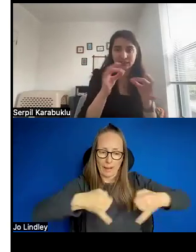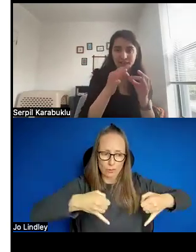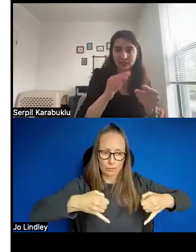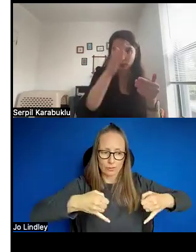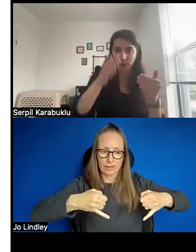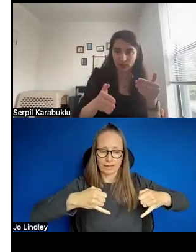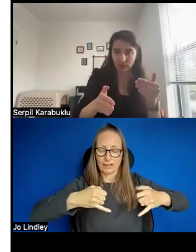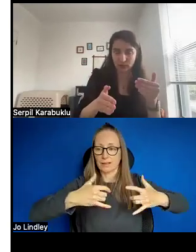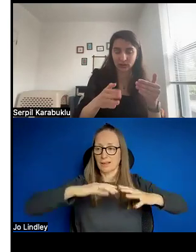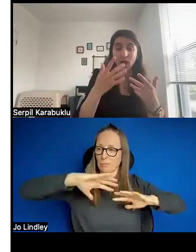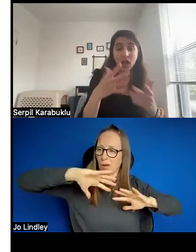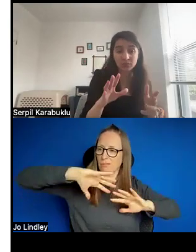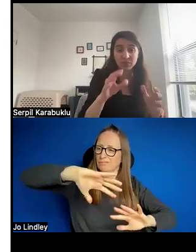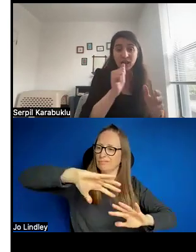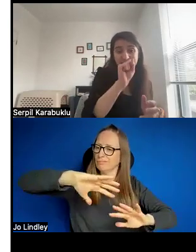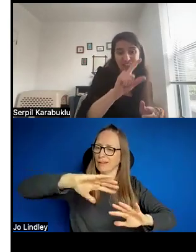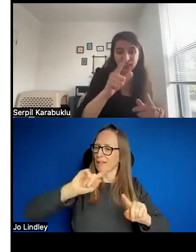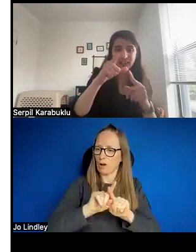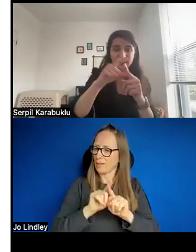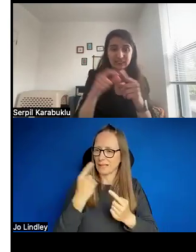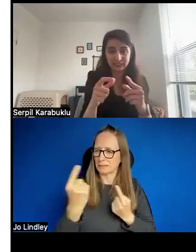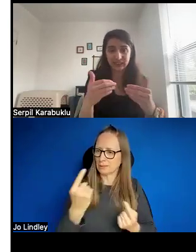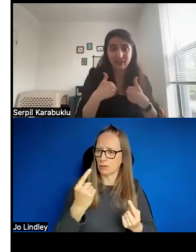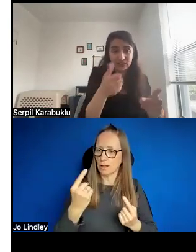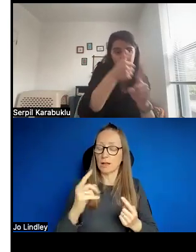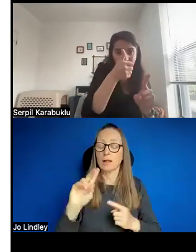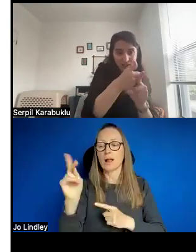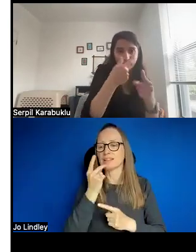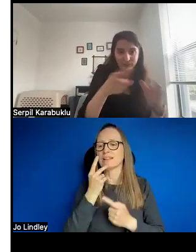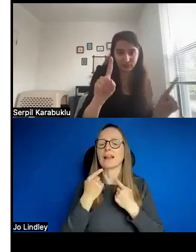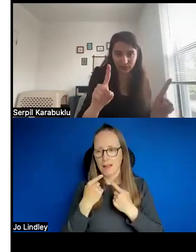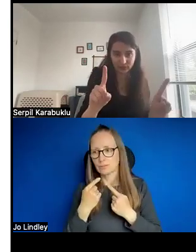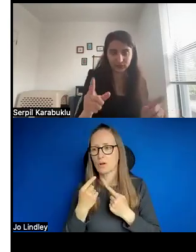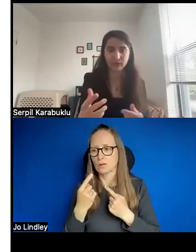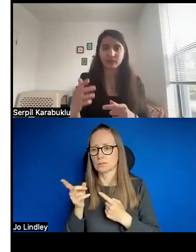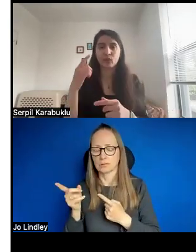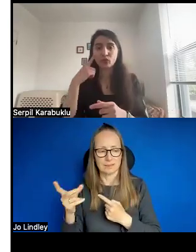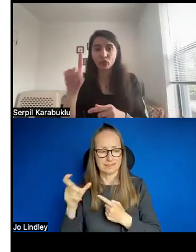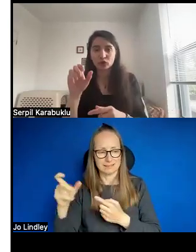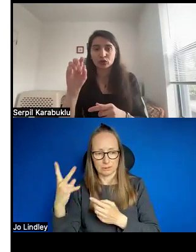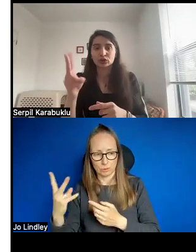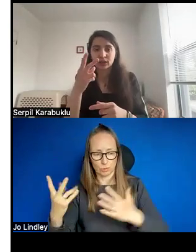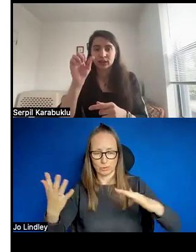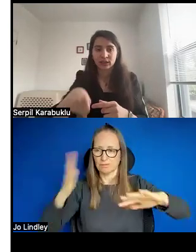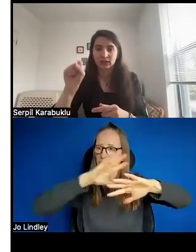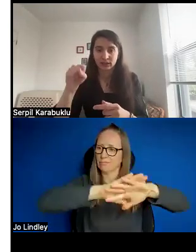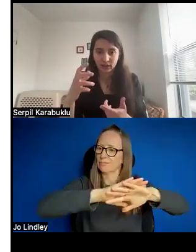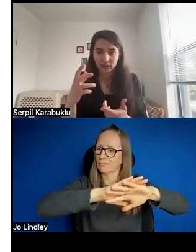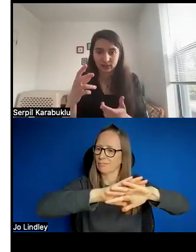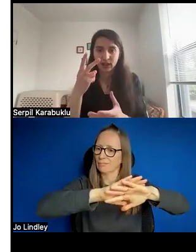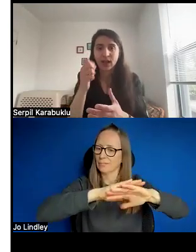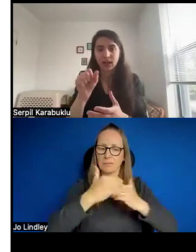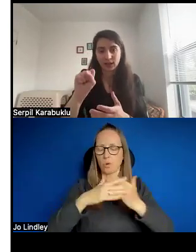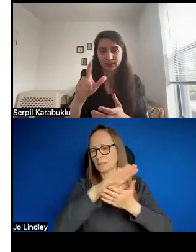realized is also different. For the second head nod, this is mapped to more semantic